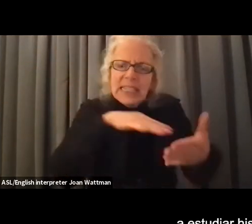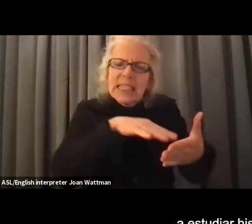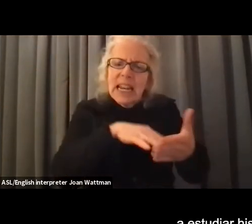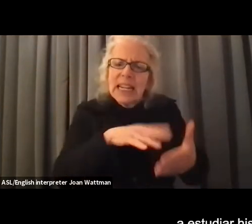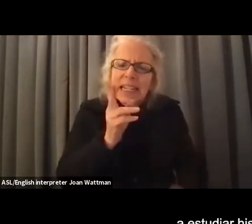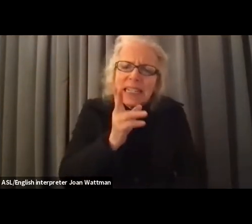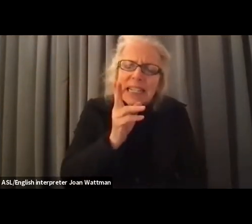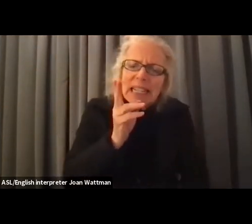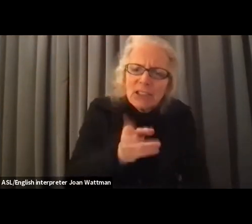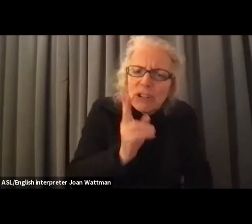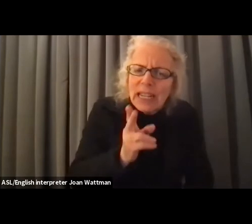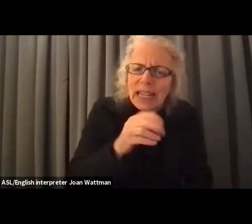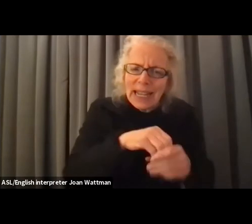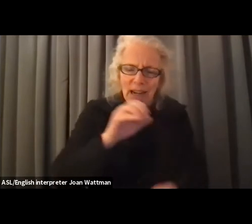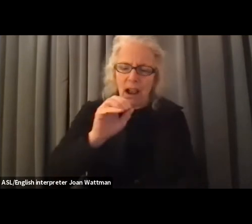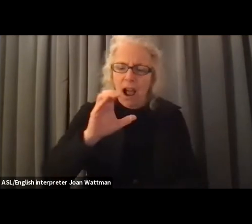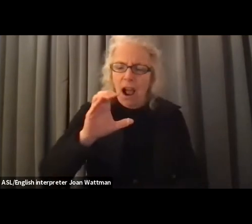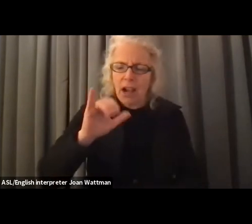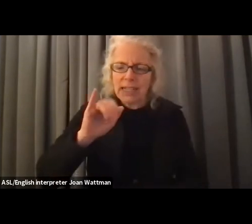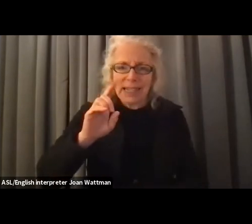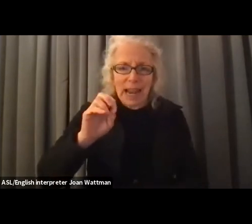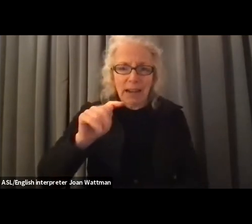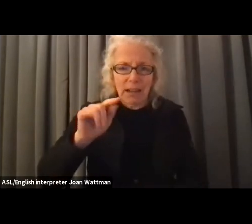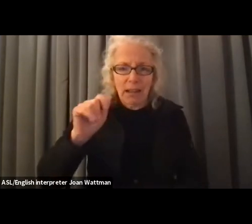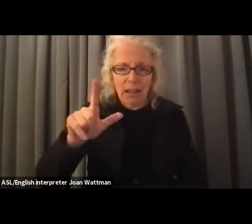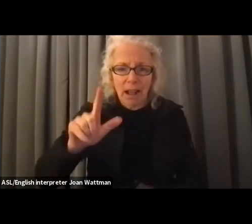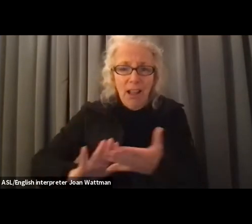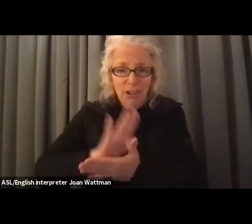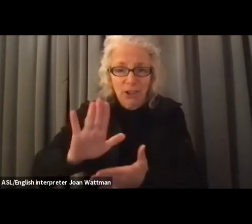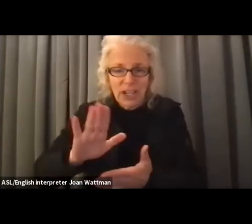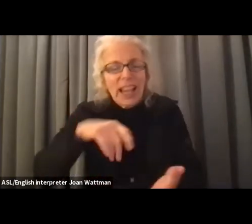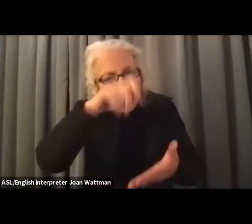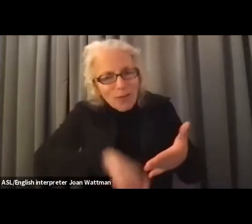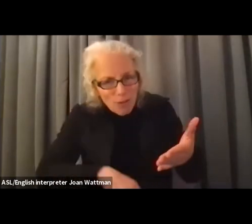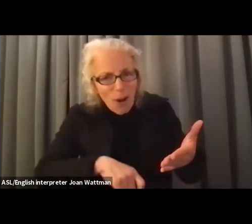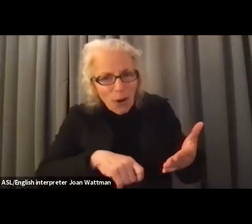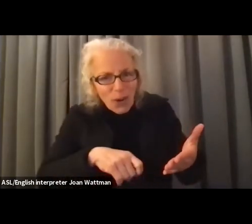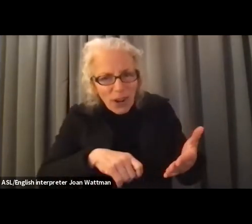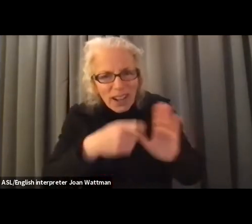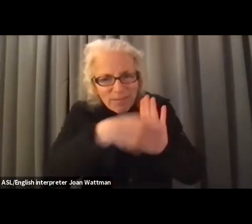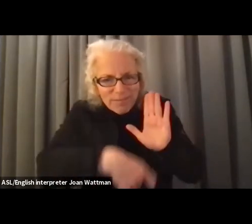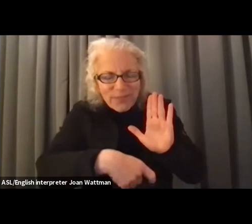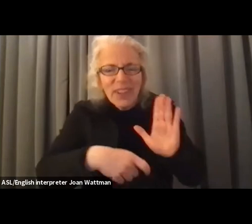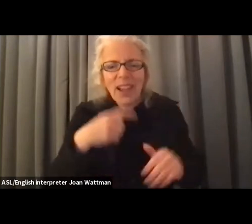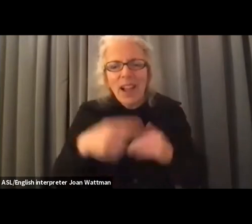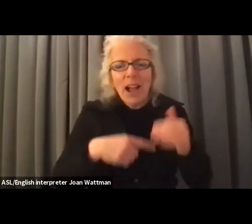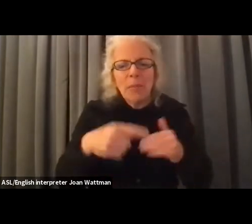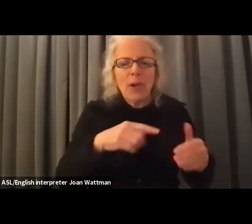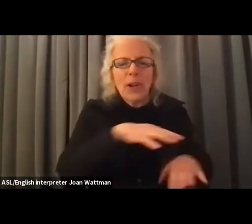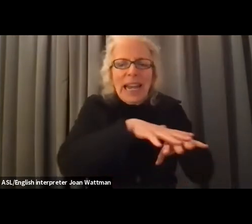Occidental College and wrote an undergraduate thesis on Native American resistance to